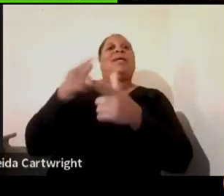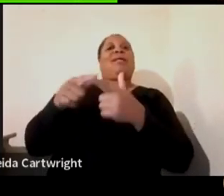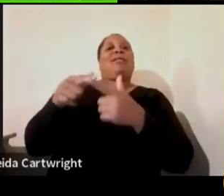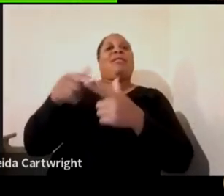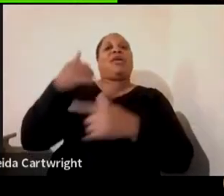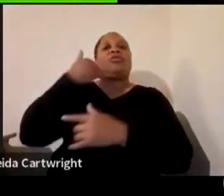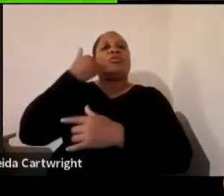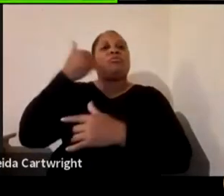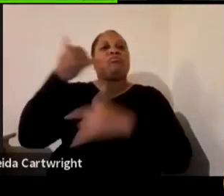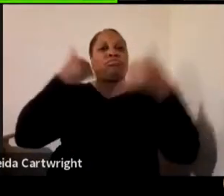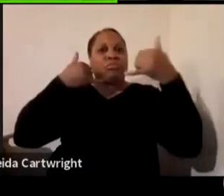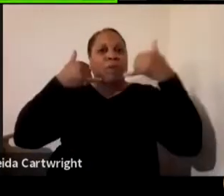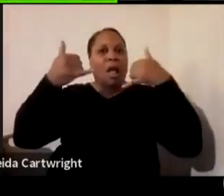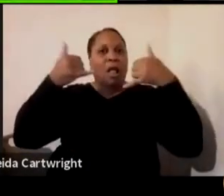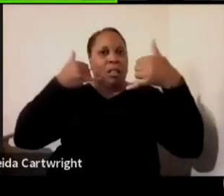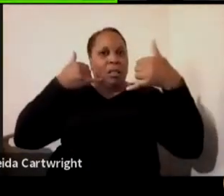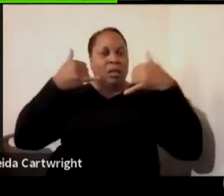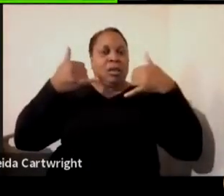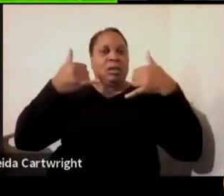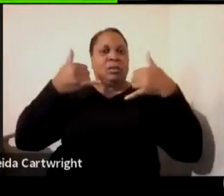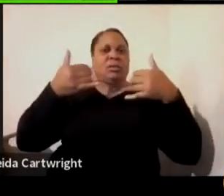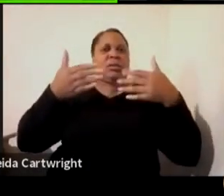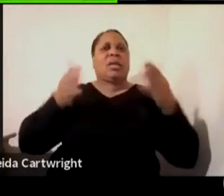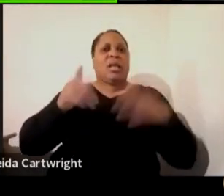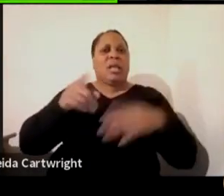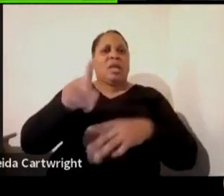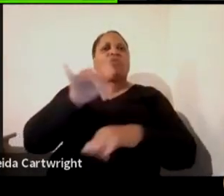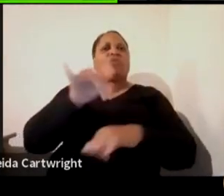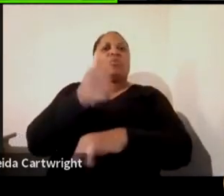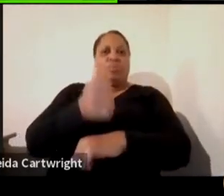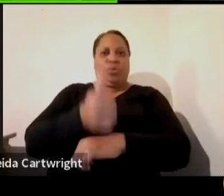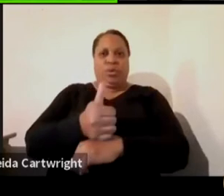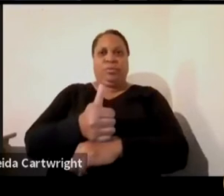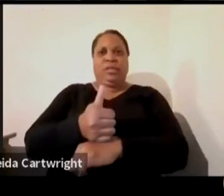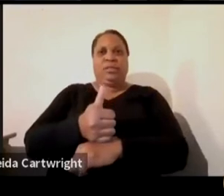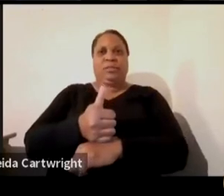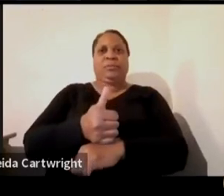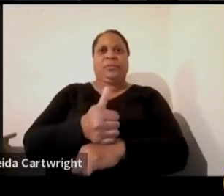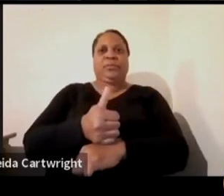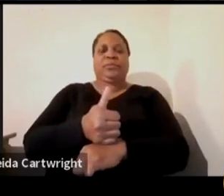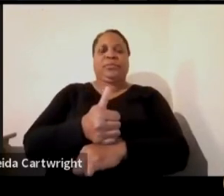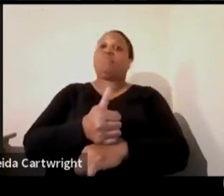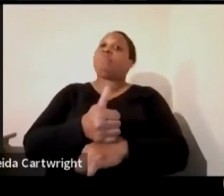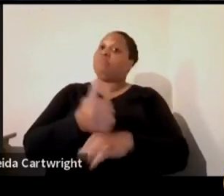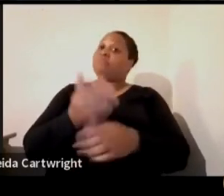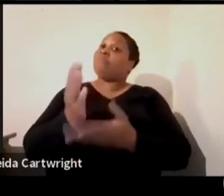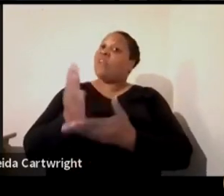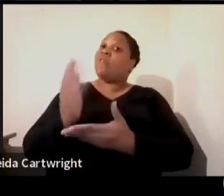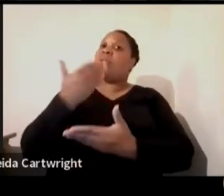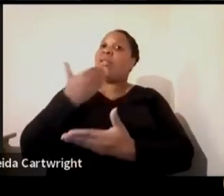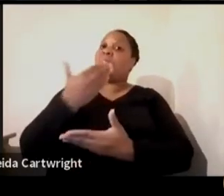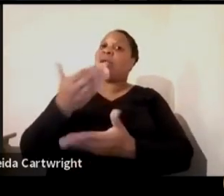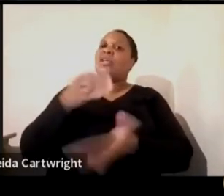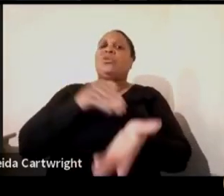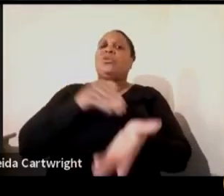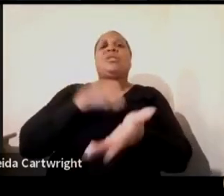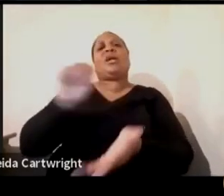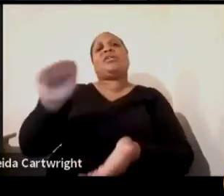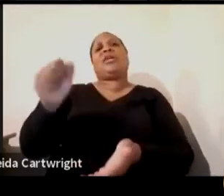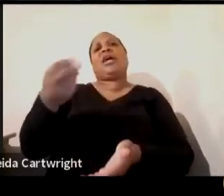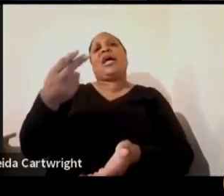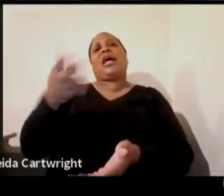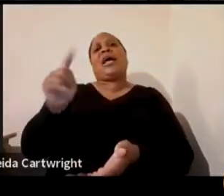helpline and that will also allow you to make an appointment. All right, thank you. Dr. Ashton, can you talk about